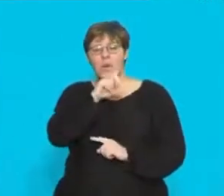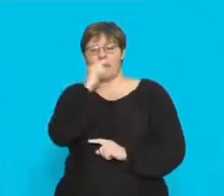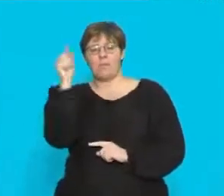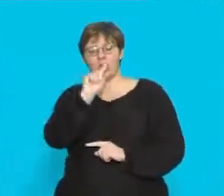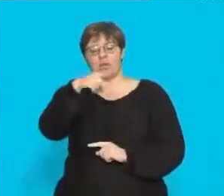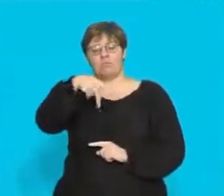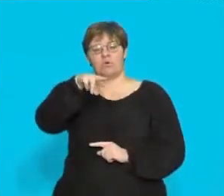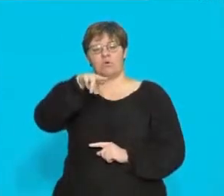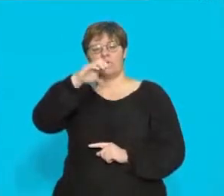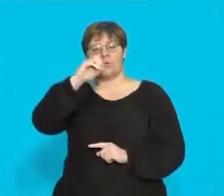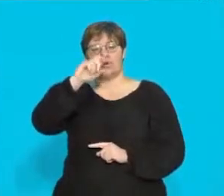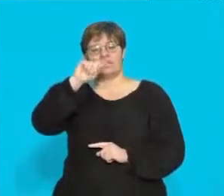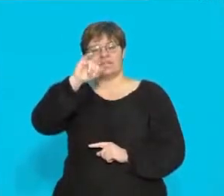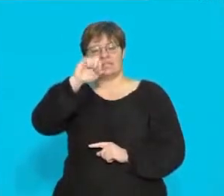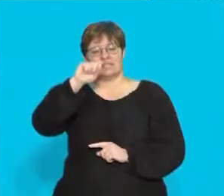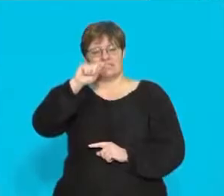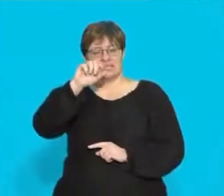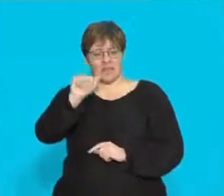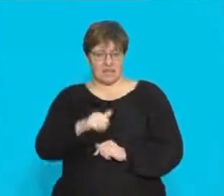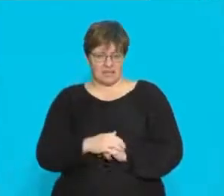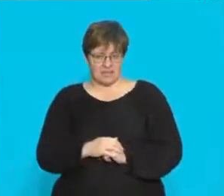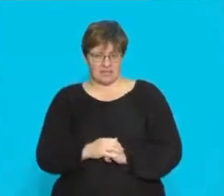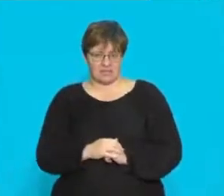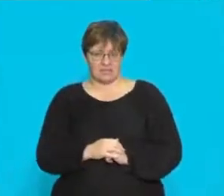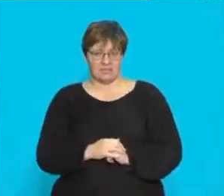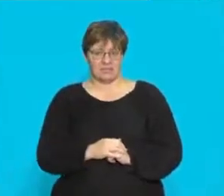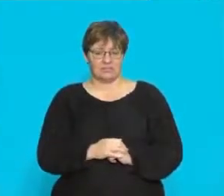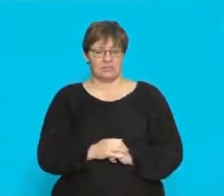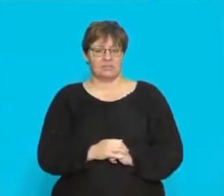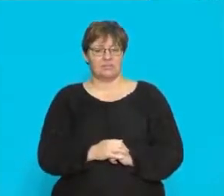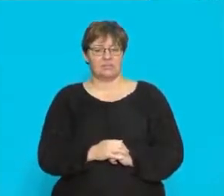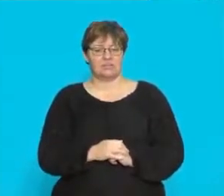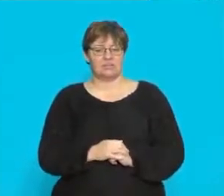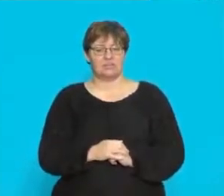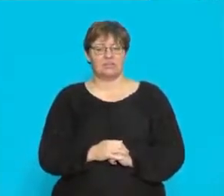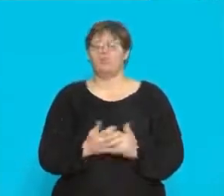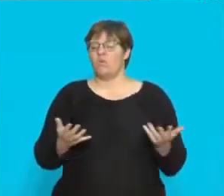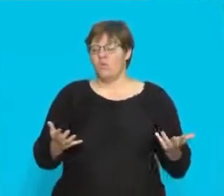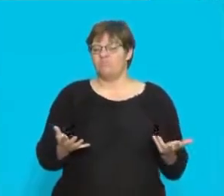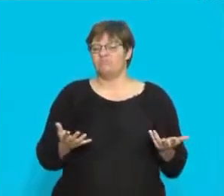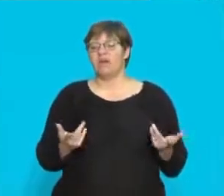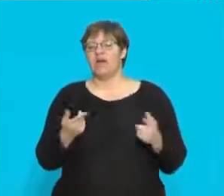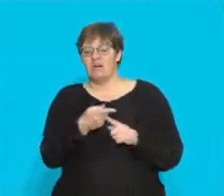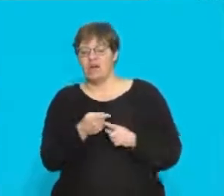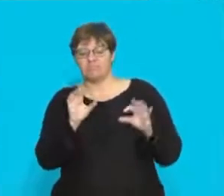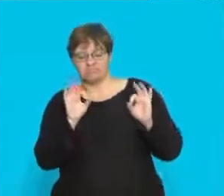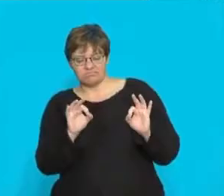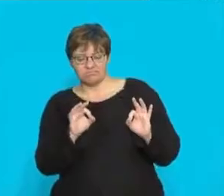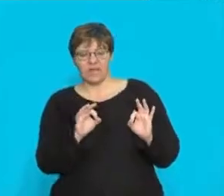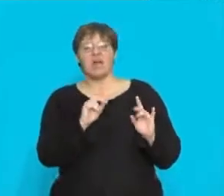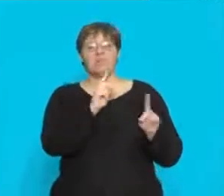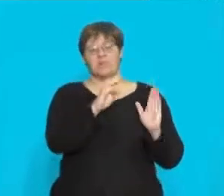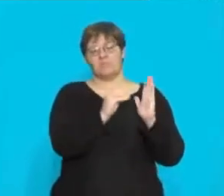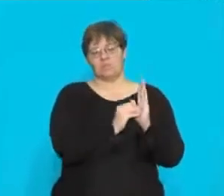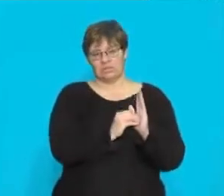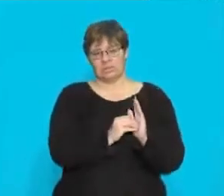called Protista. Protista, or with an A, or protists, right? Any which way you would be